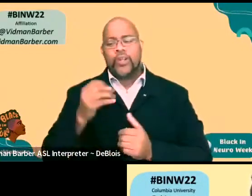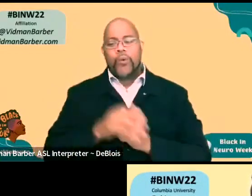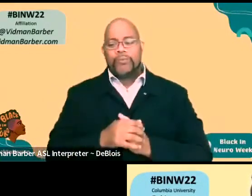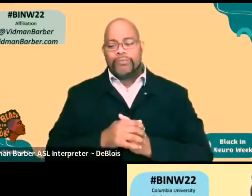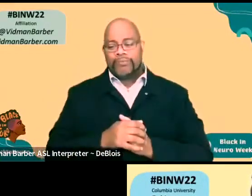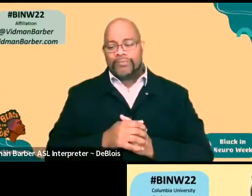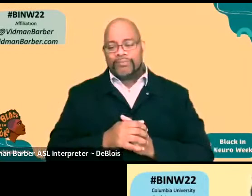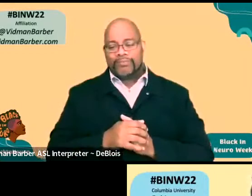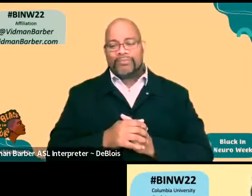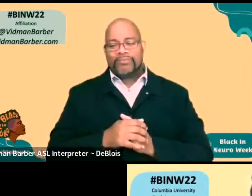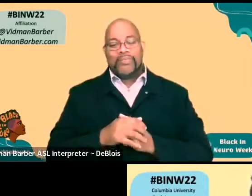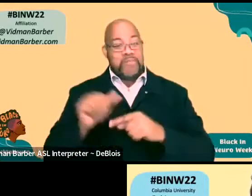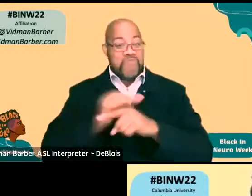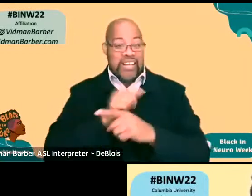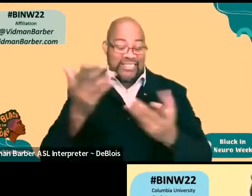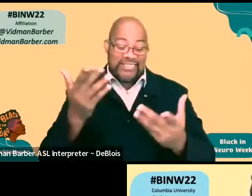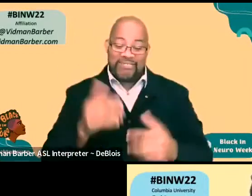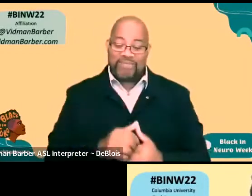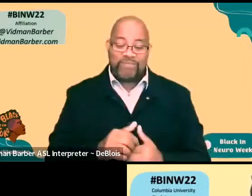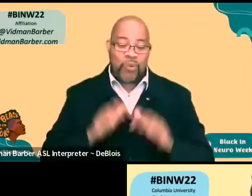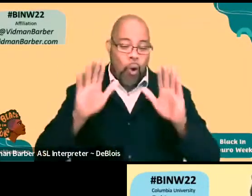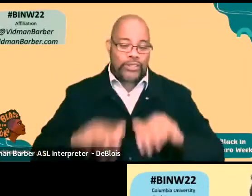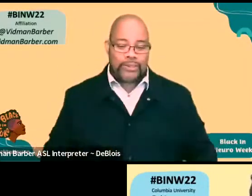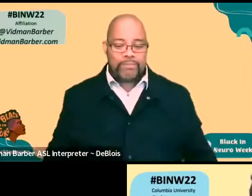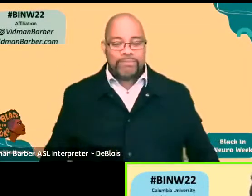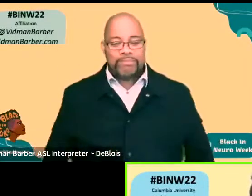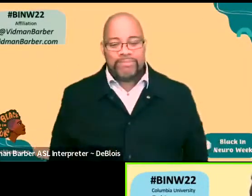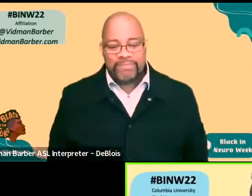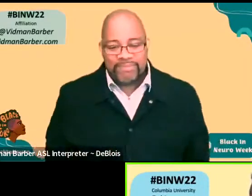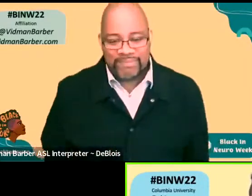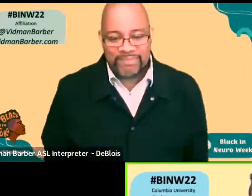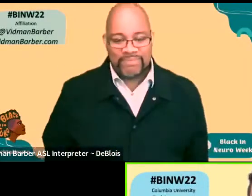look at this, praxis. It's awesome. Awesome. Thank you guys so much for